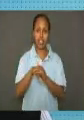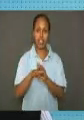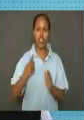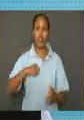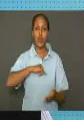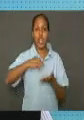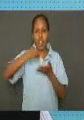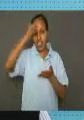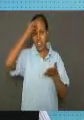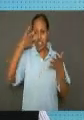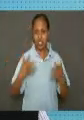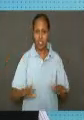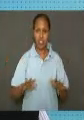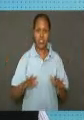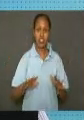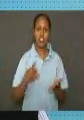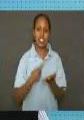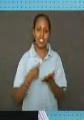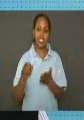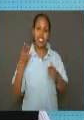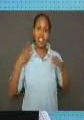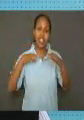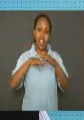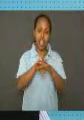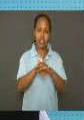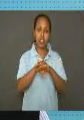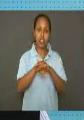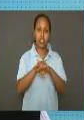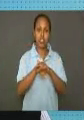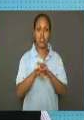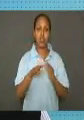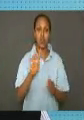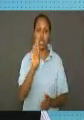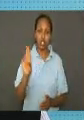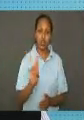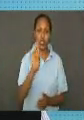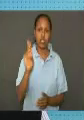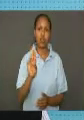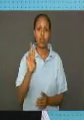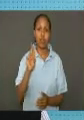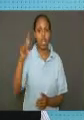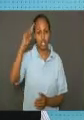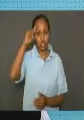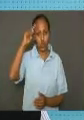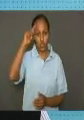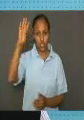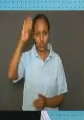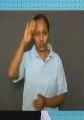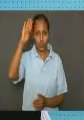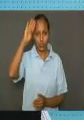We learned that these gates were used by George